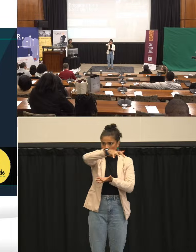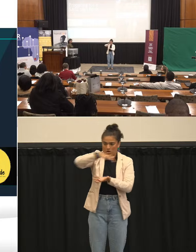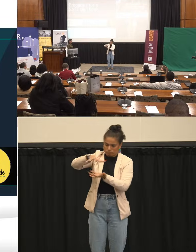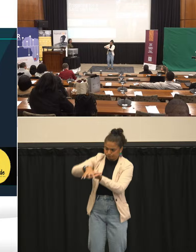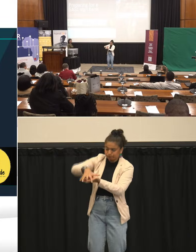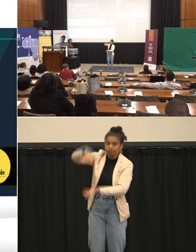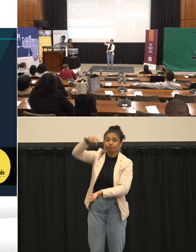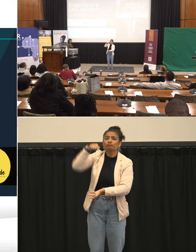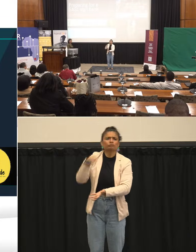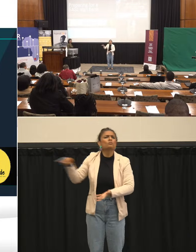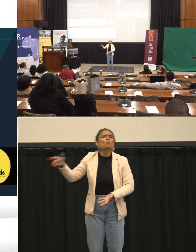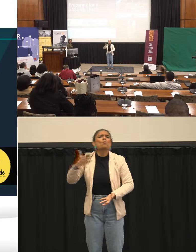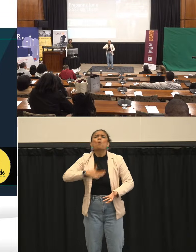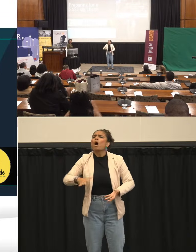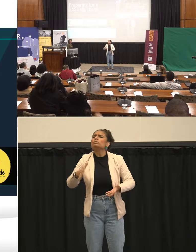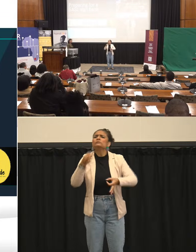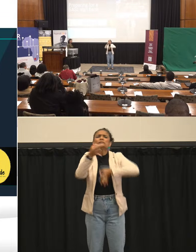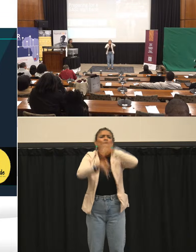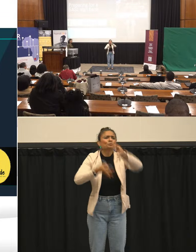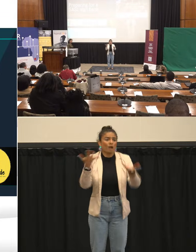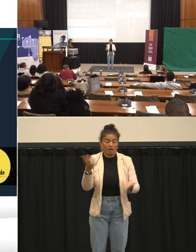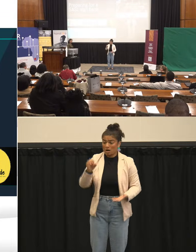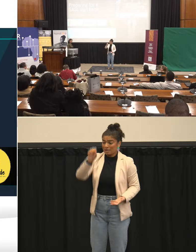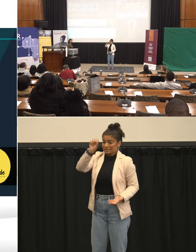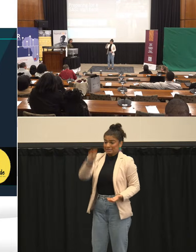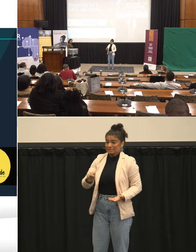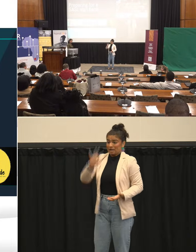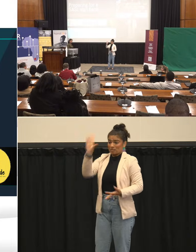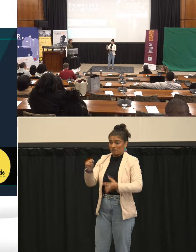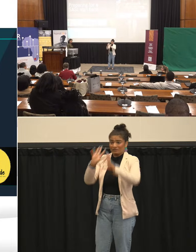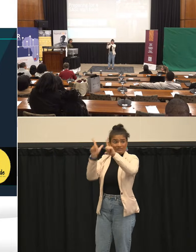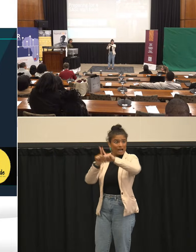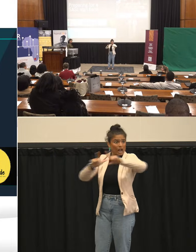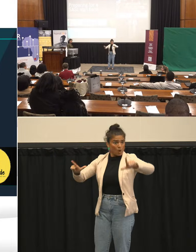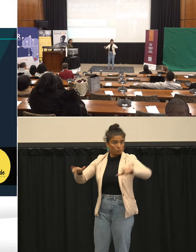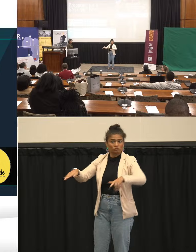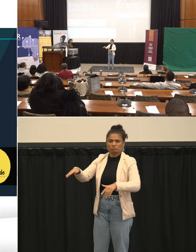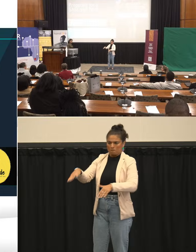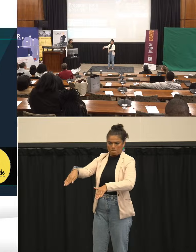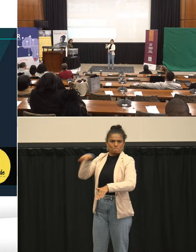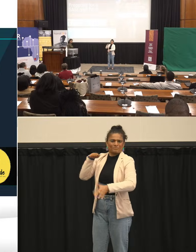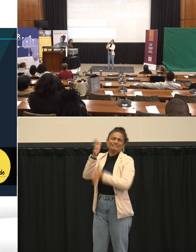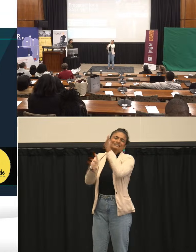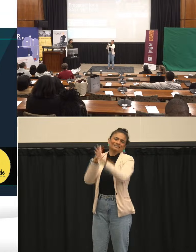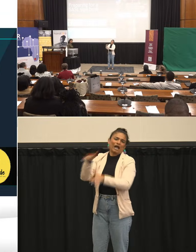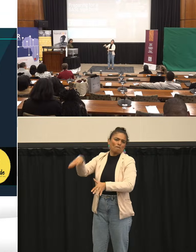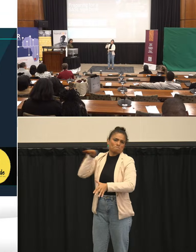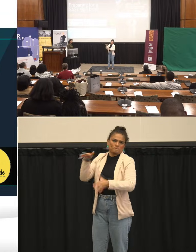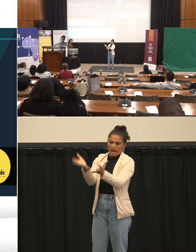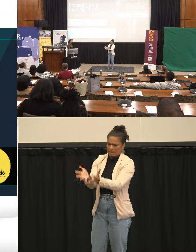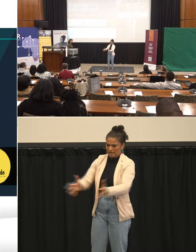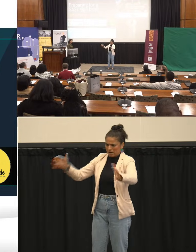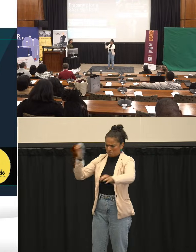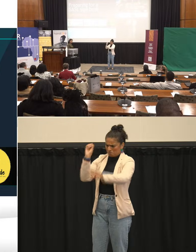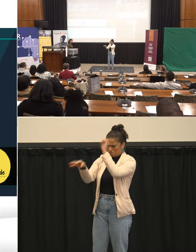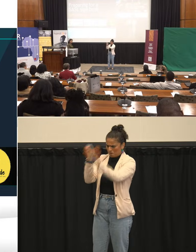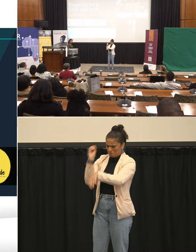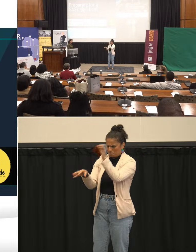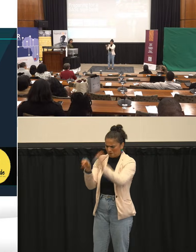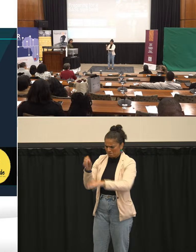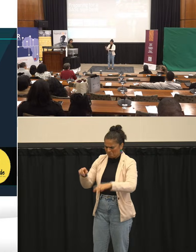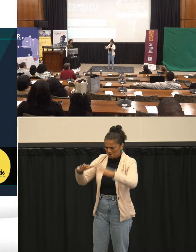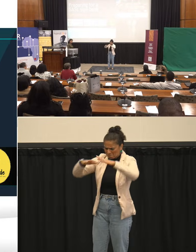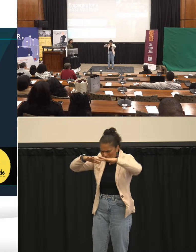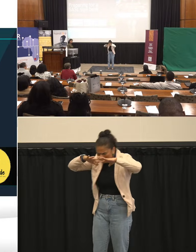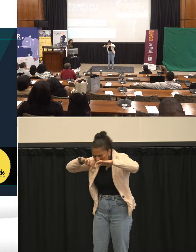the information that she gathered was then put to good use. We wanted to find out about the